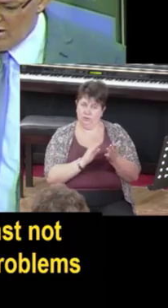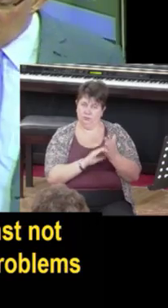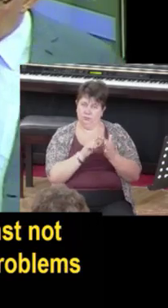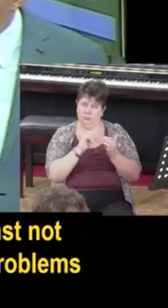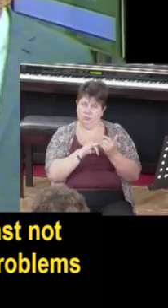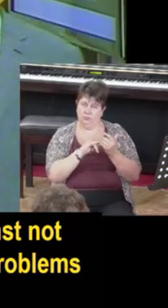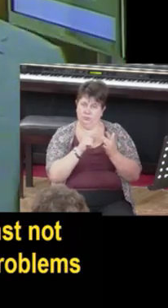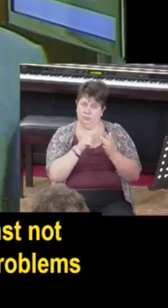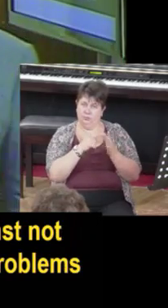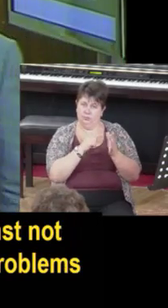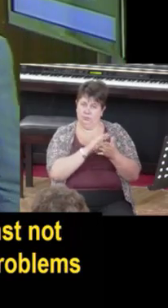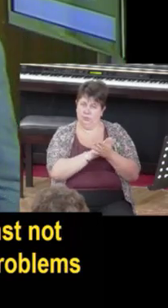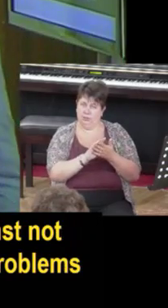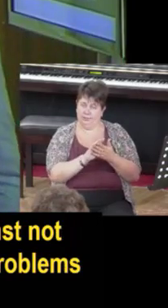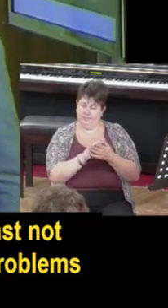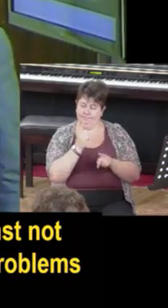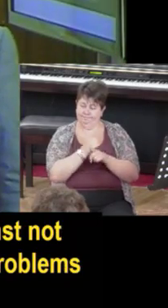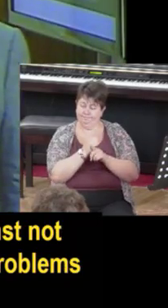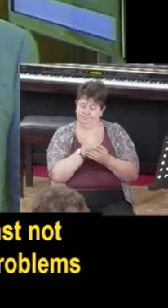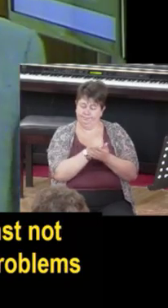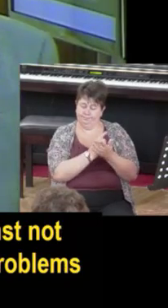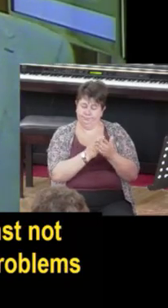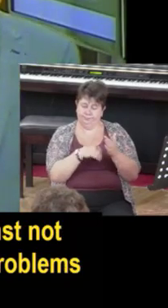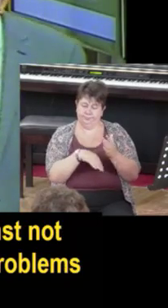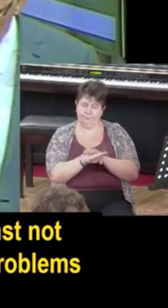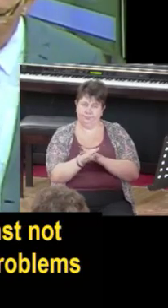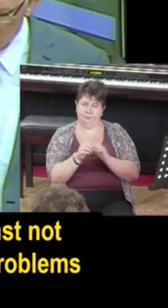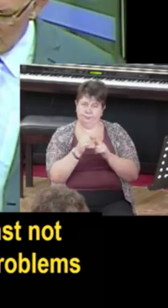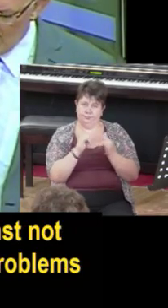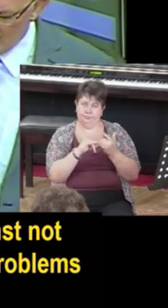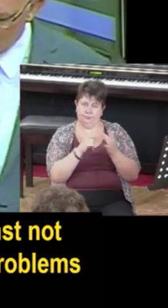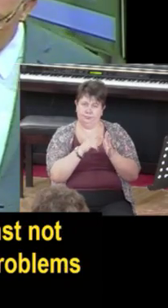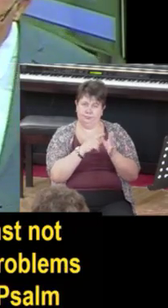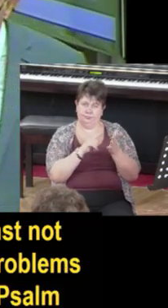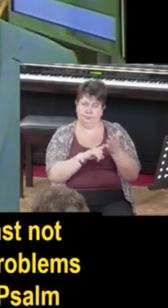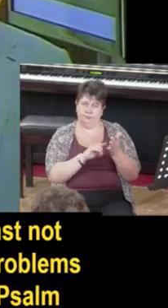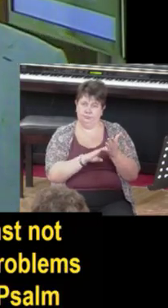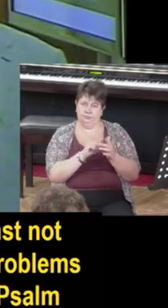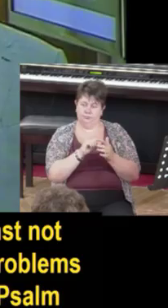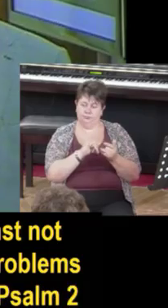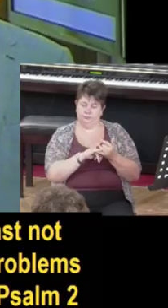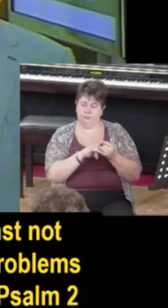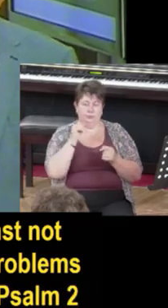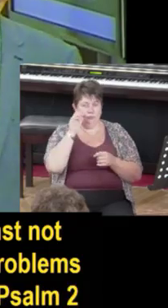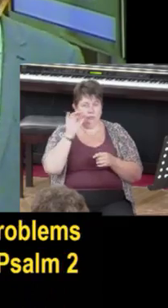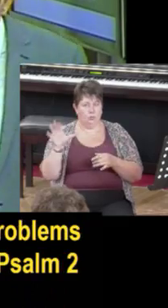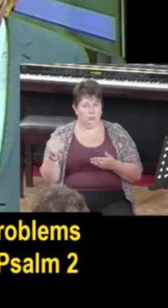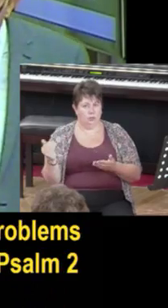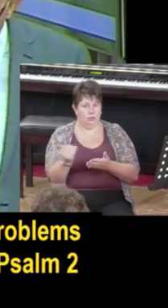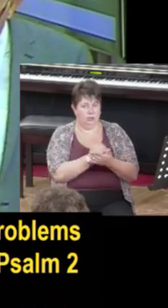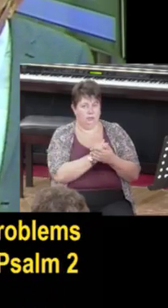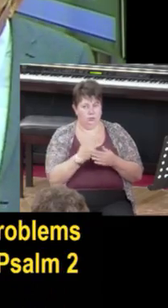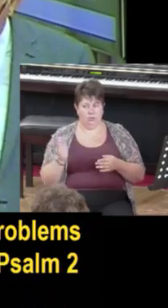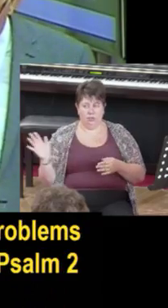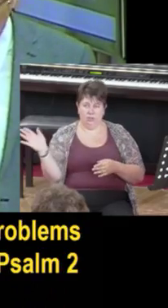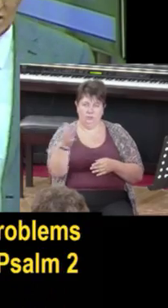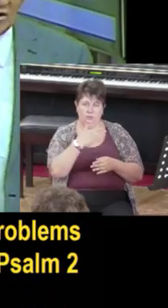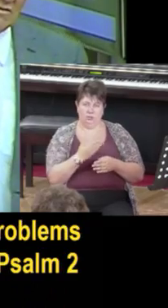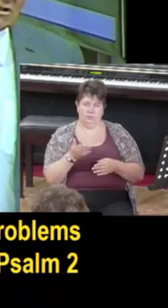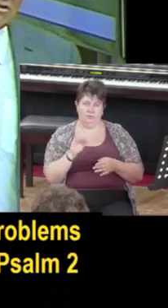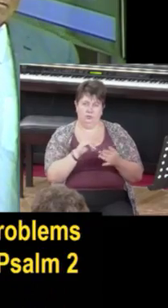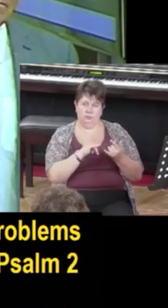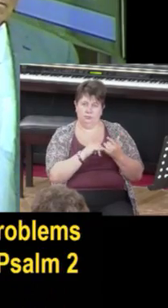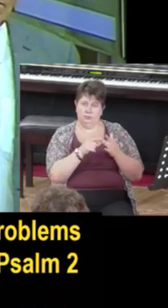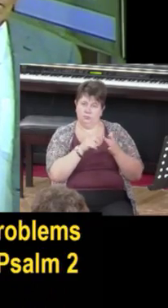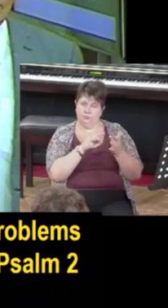one spoken of in Psalm 2. He is the one who has come to save us from our sin and from